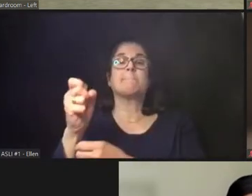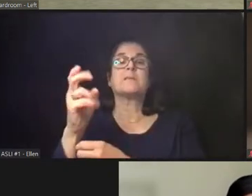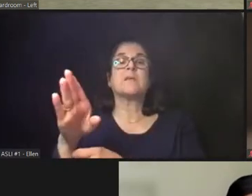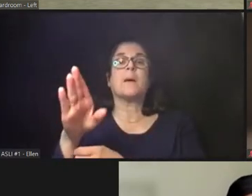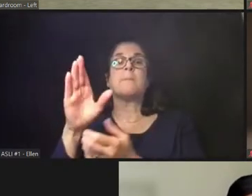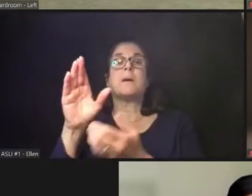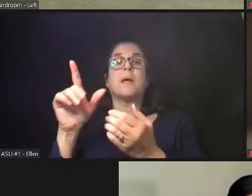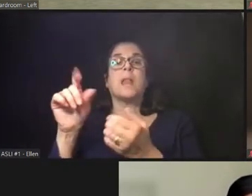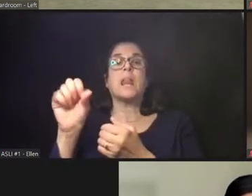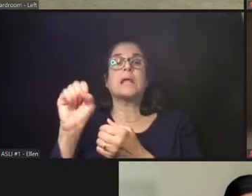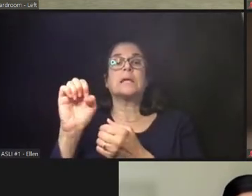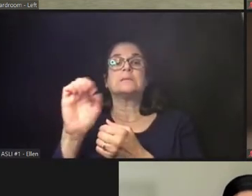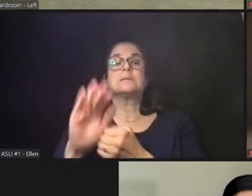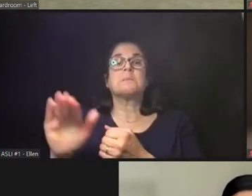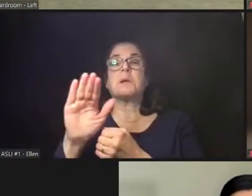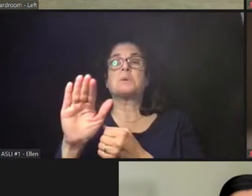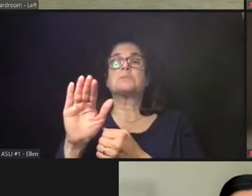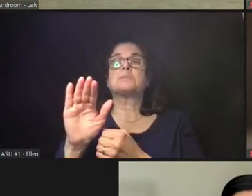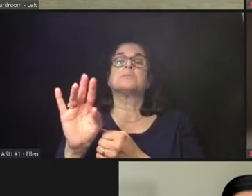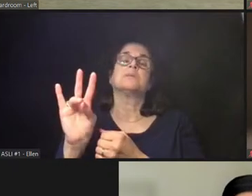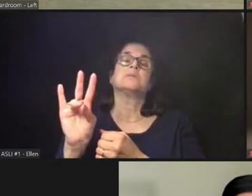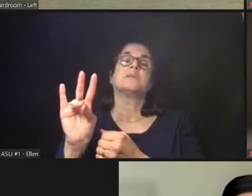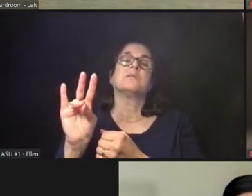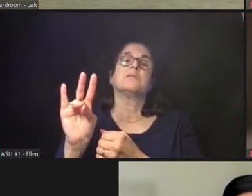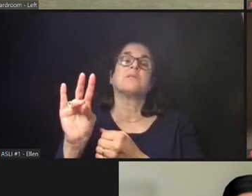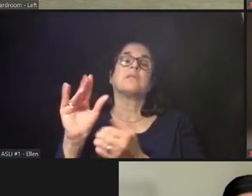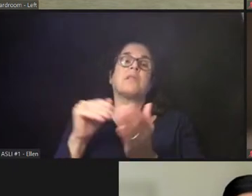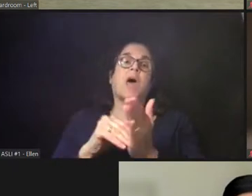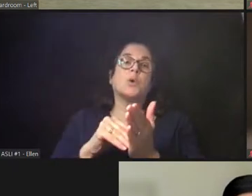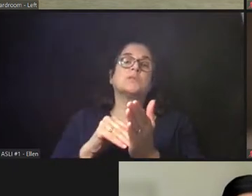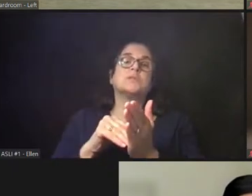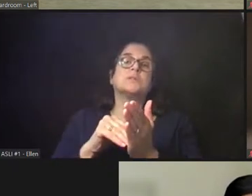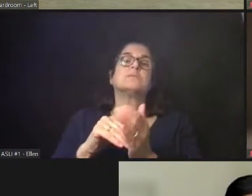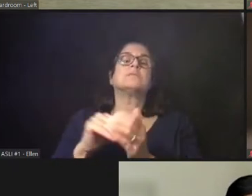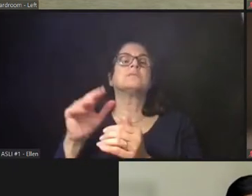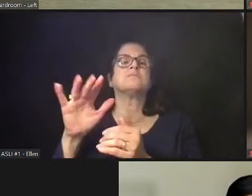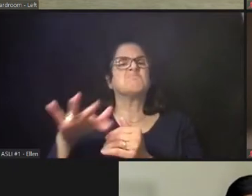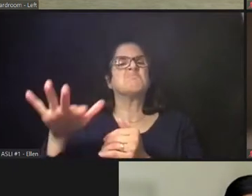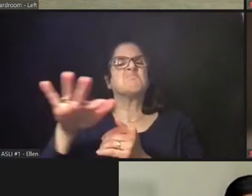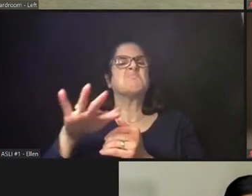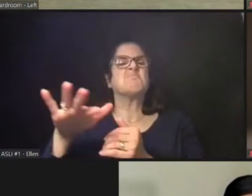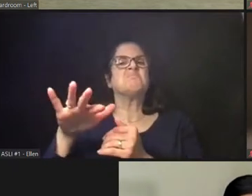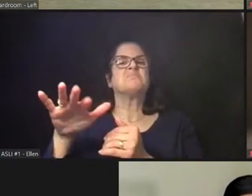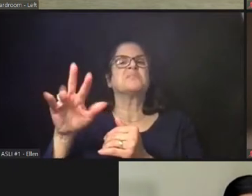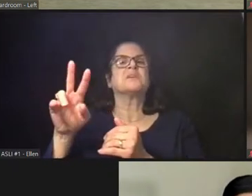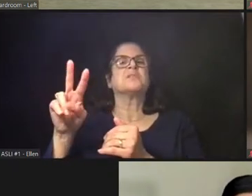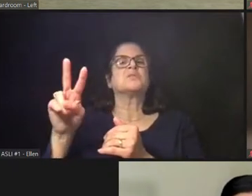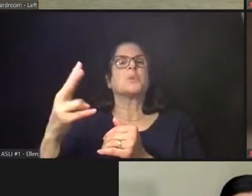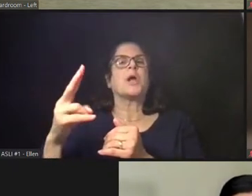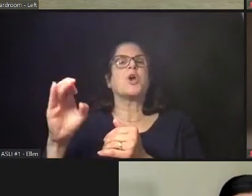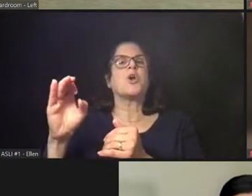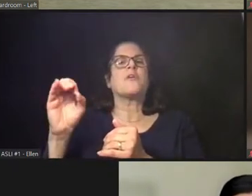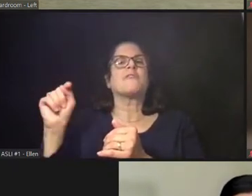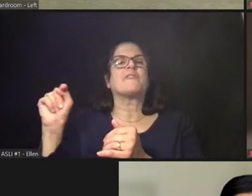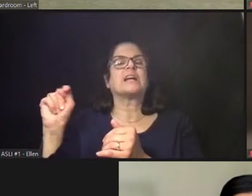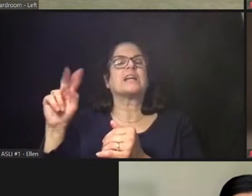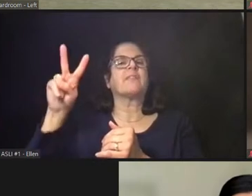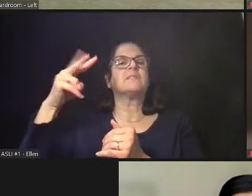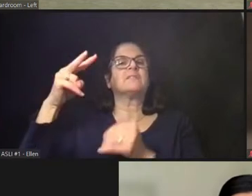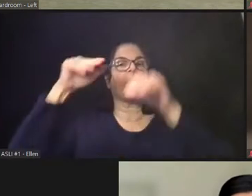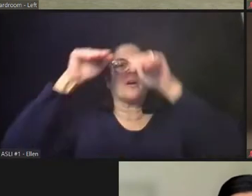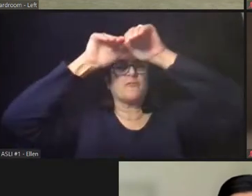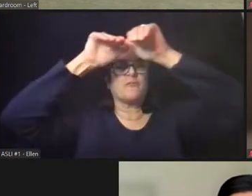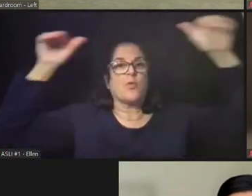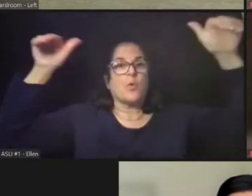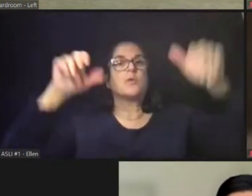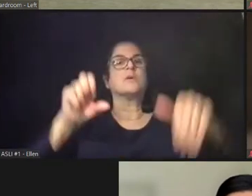approximately 7,786 square feet on the second floor. Sterling Racine will continue to be responsible for all rent and expenses as set